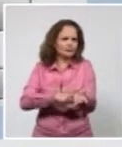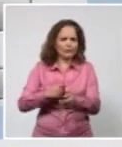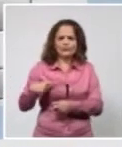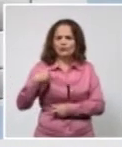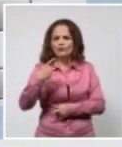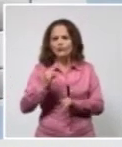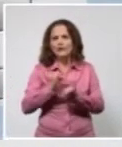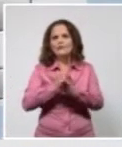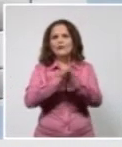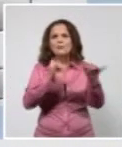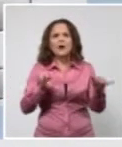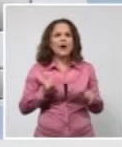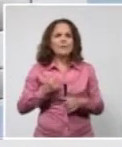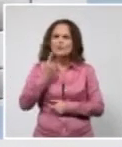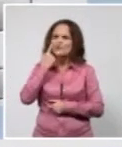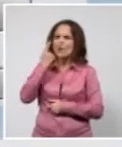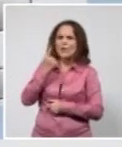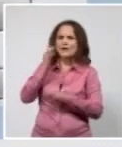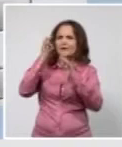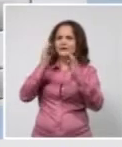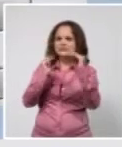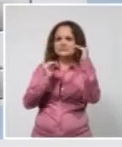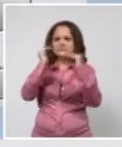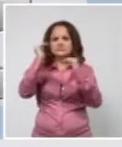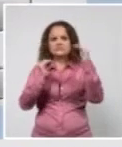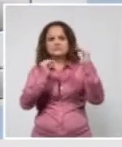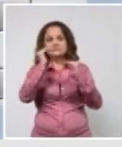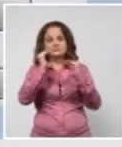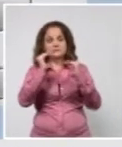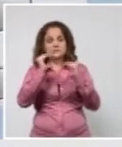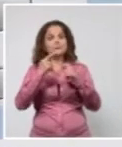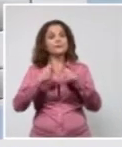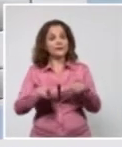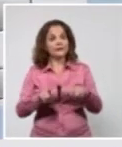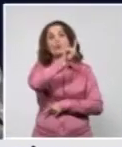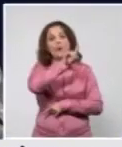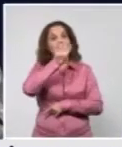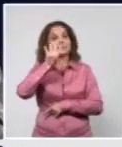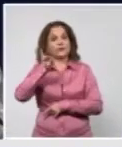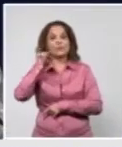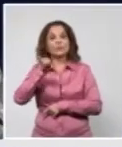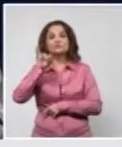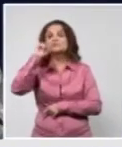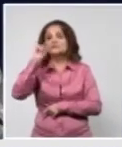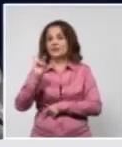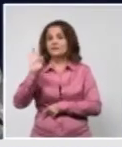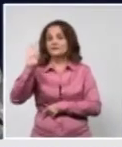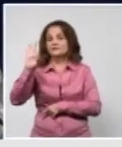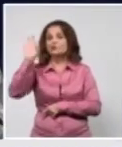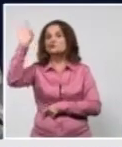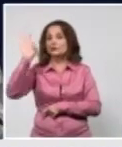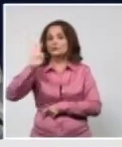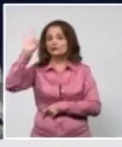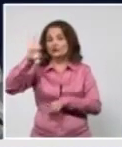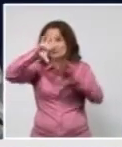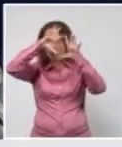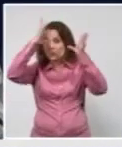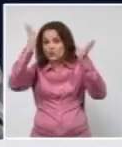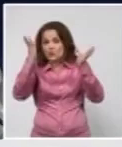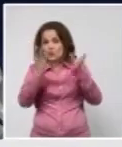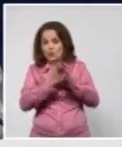998,784 and the mortality rate to 3.01%. The Americas region stands at nearly